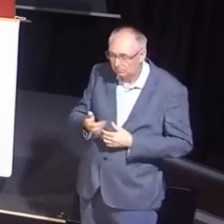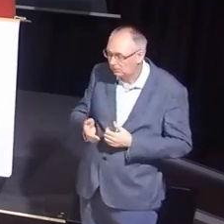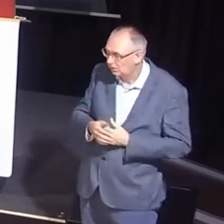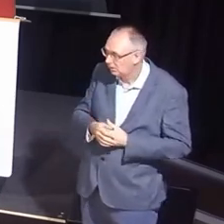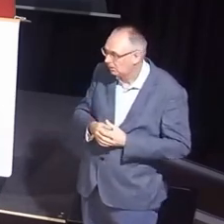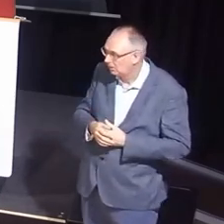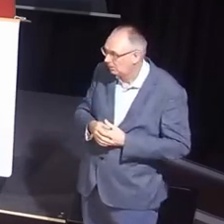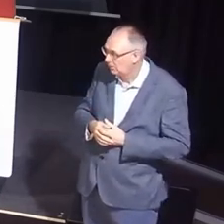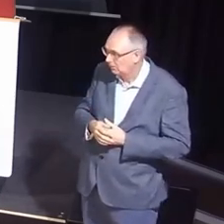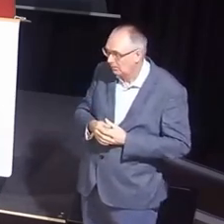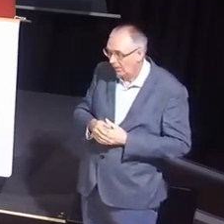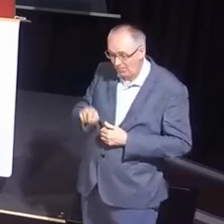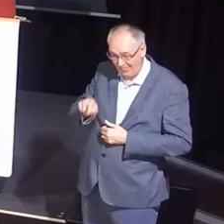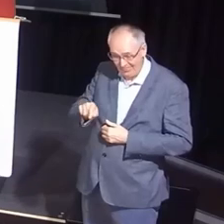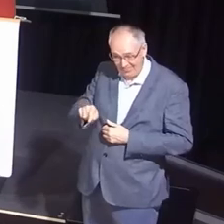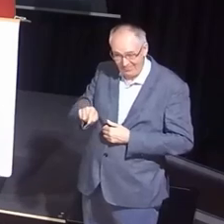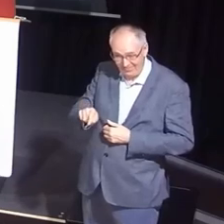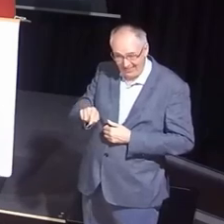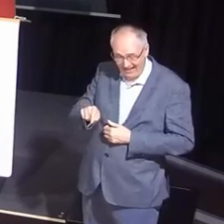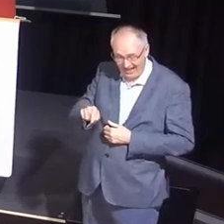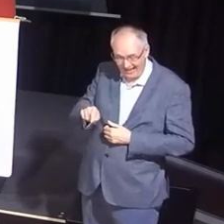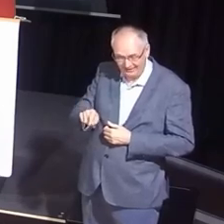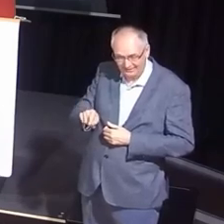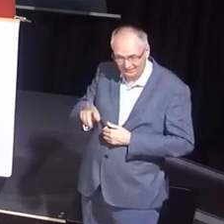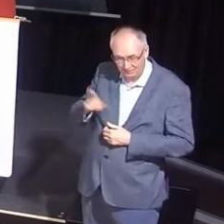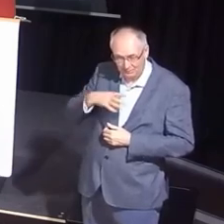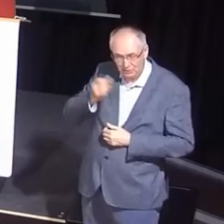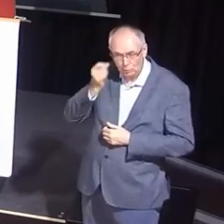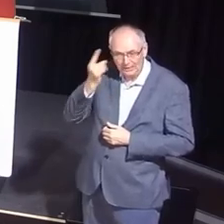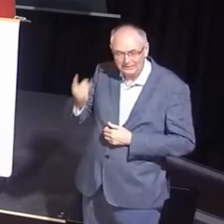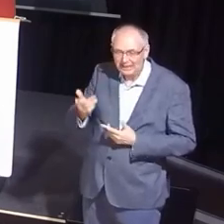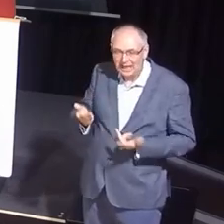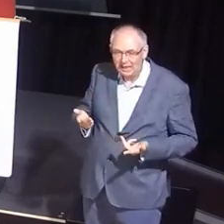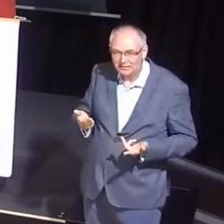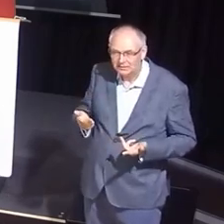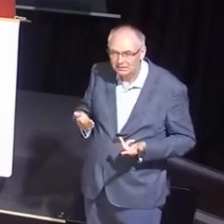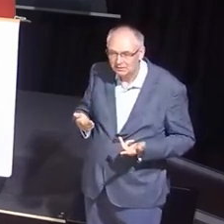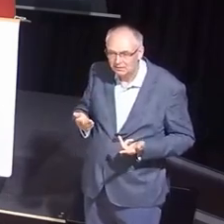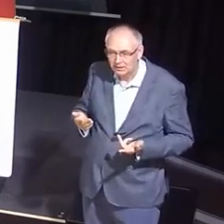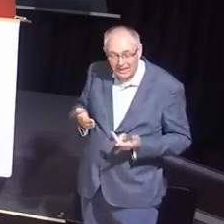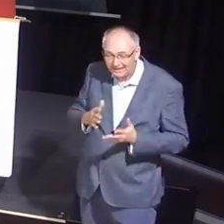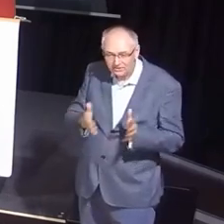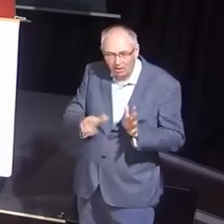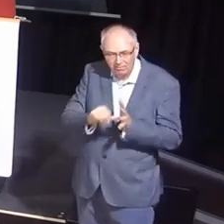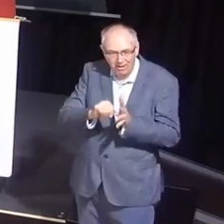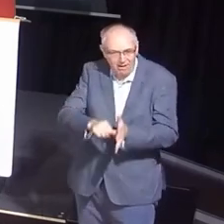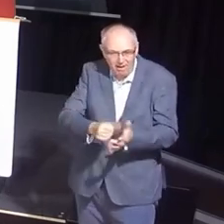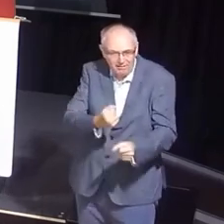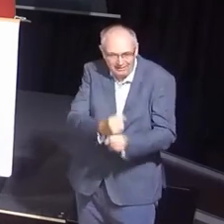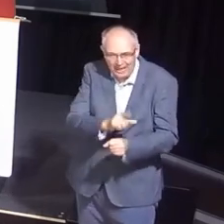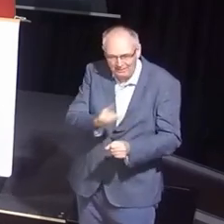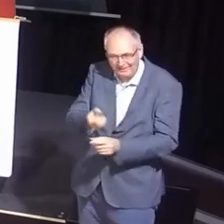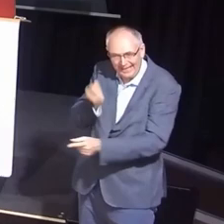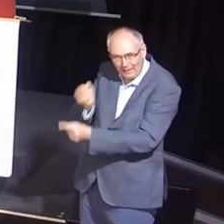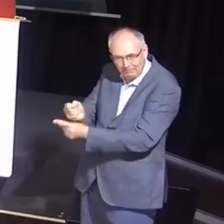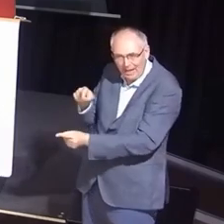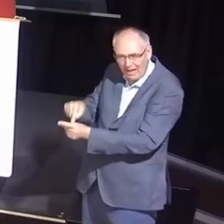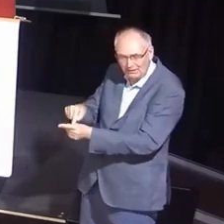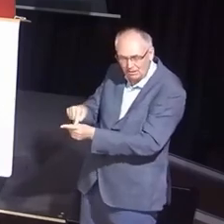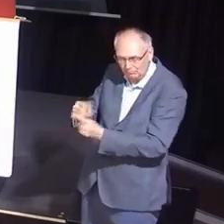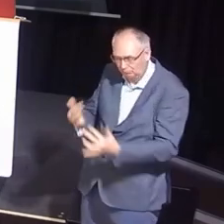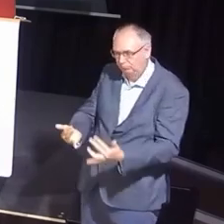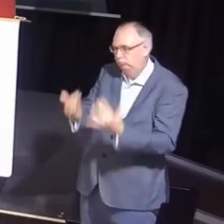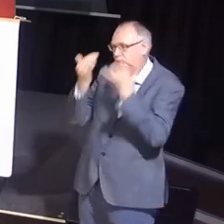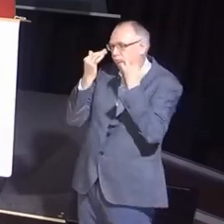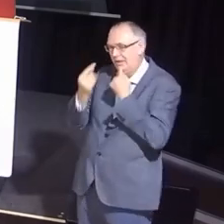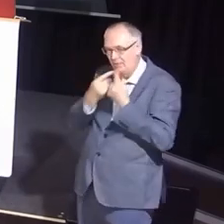And that's why I always want people to understand is that it's not always about can and can't. It's sometimes it's just about impact. And being overloaded, that's what